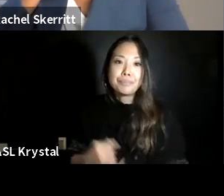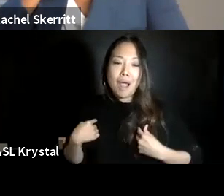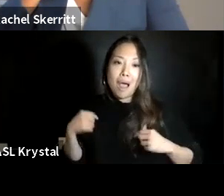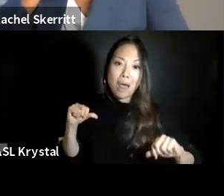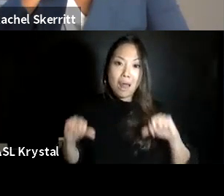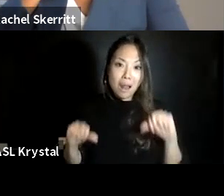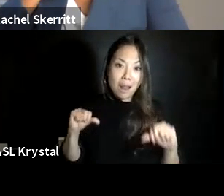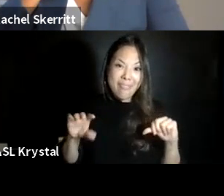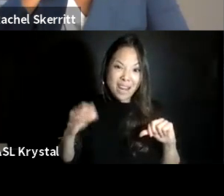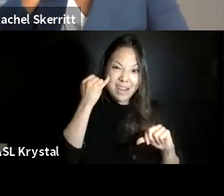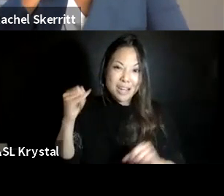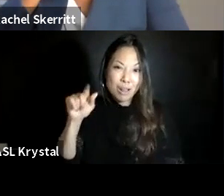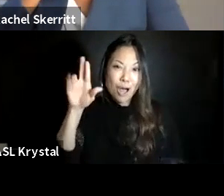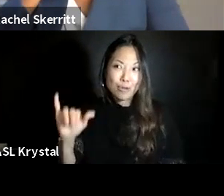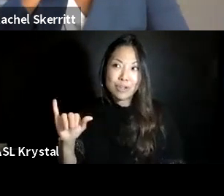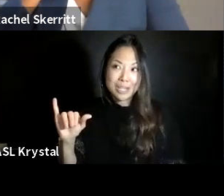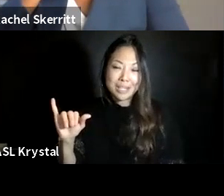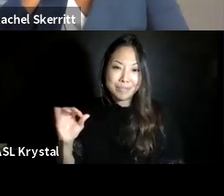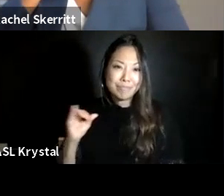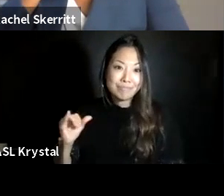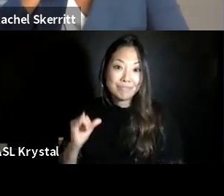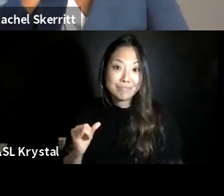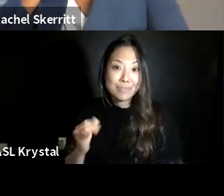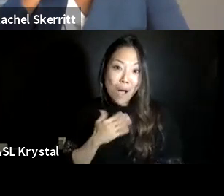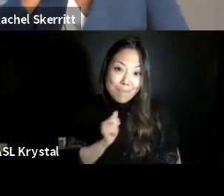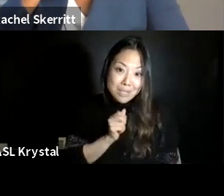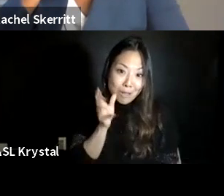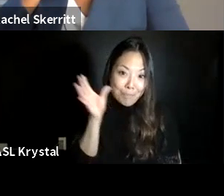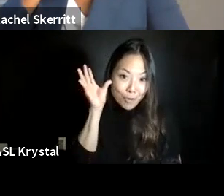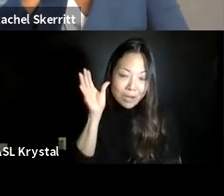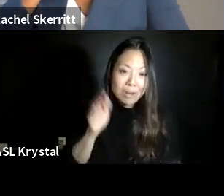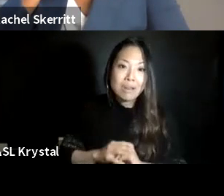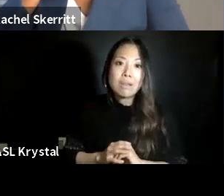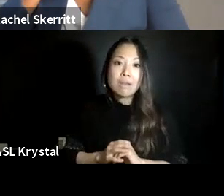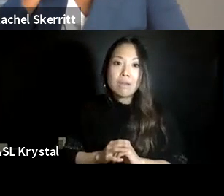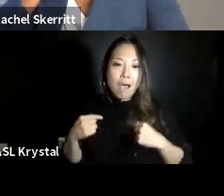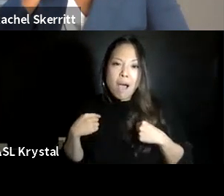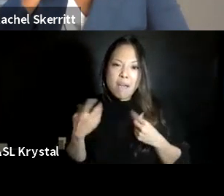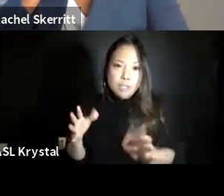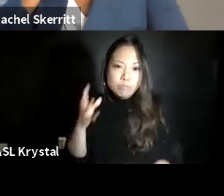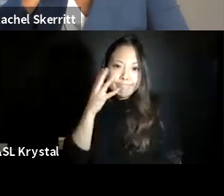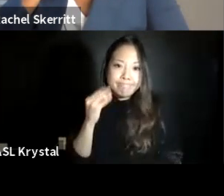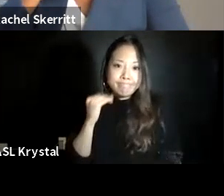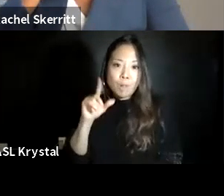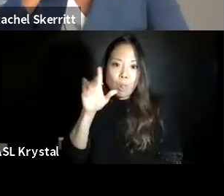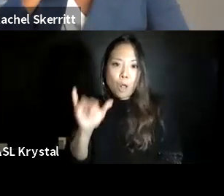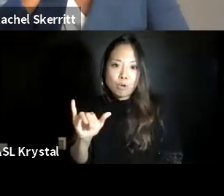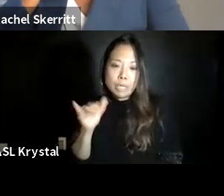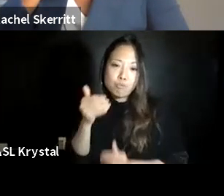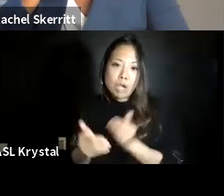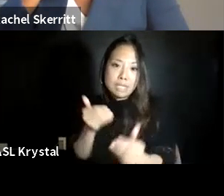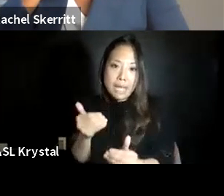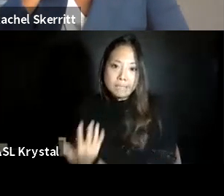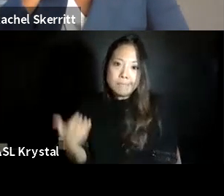lottery idea, only speaking as a parent and having gone through the lottery process early on with